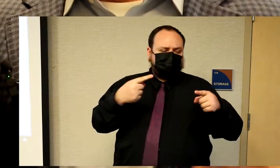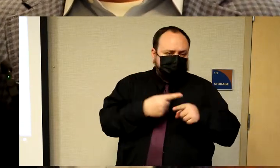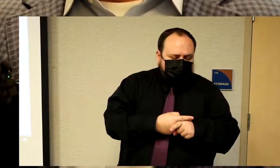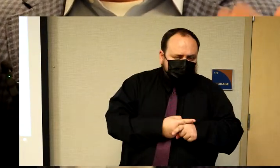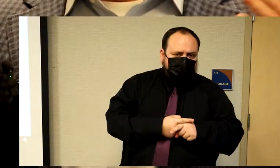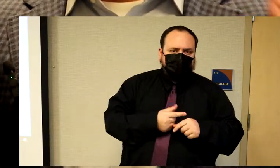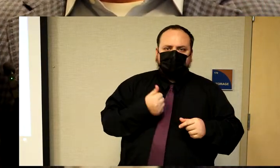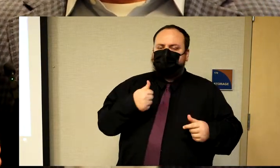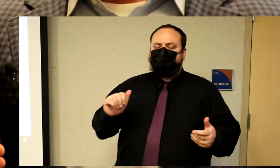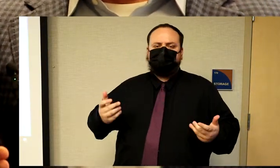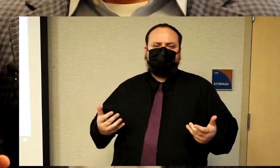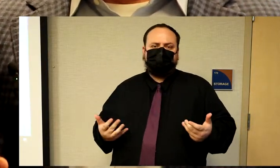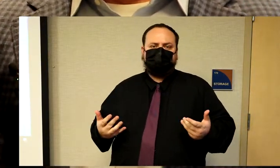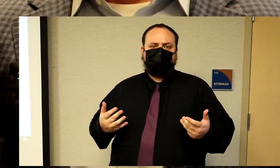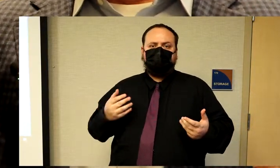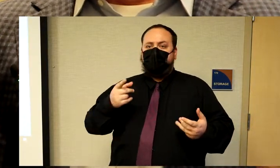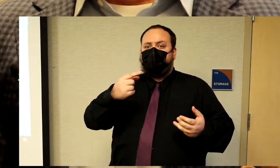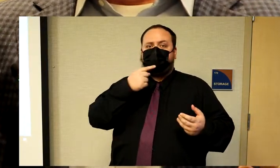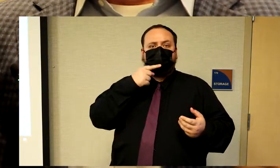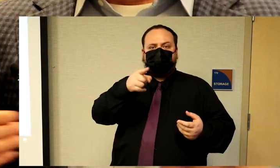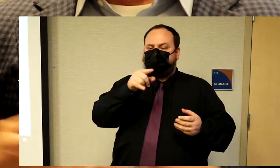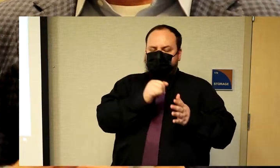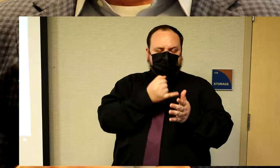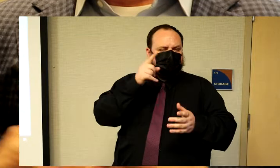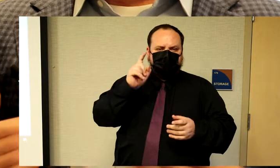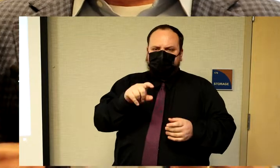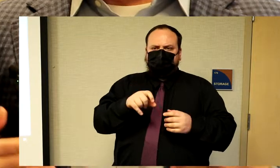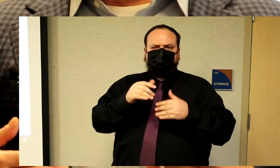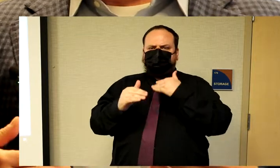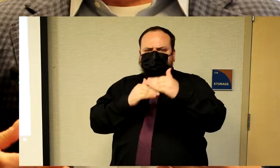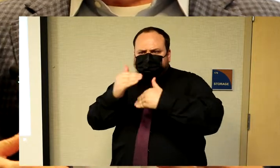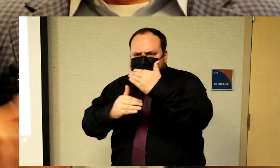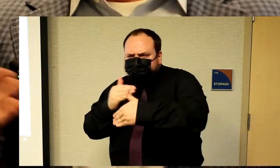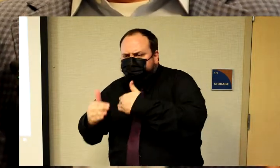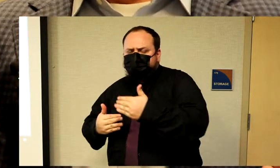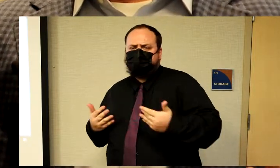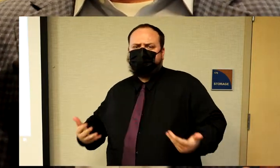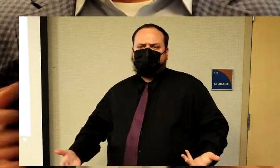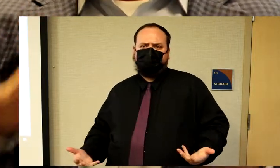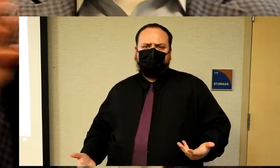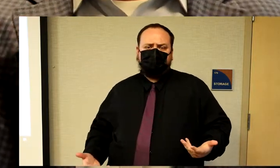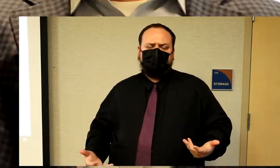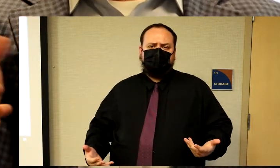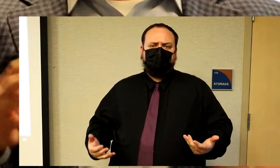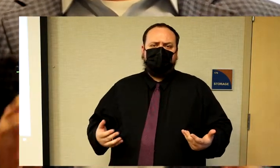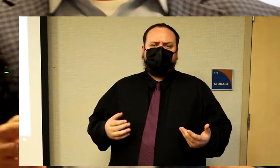boards. So it's the acceleration or deferment, right? And so the acceleration is